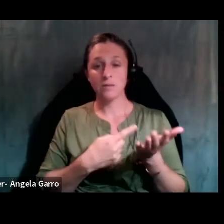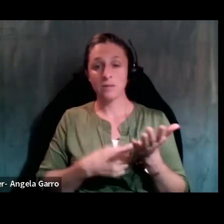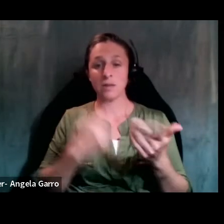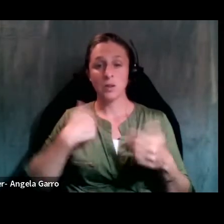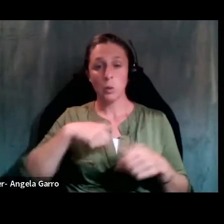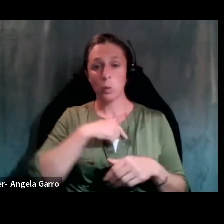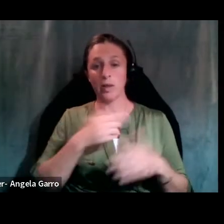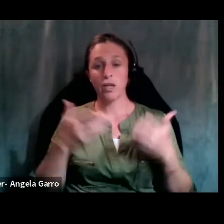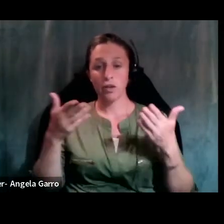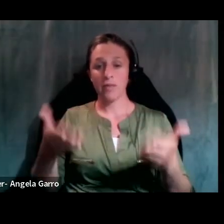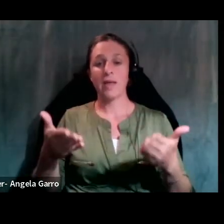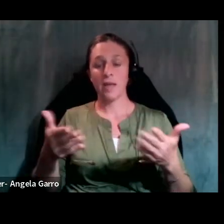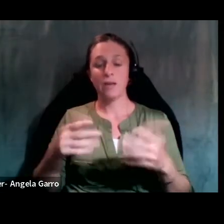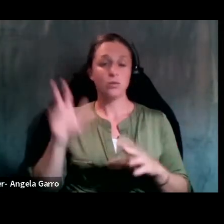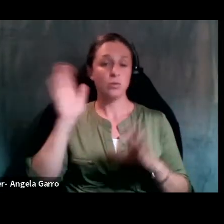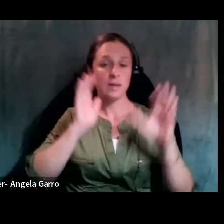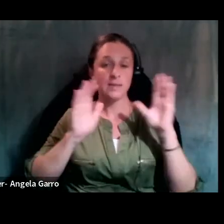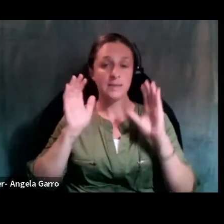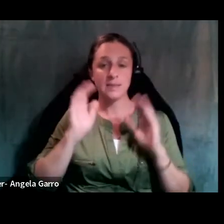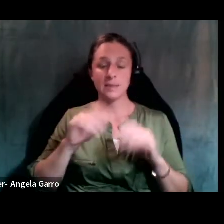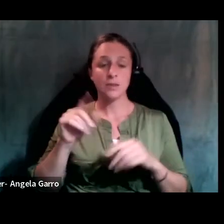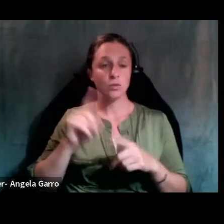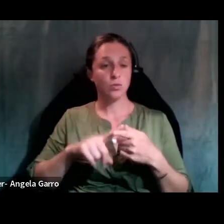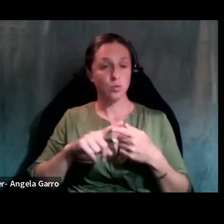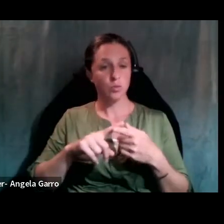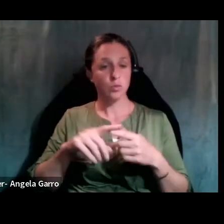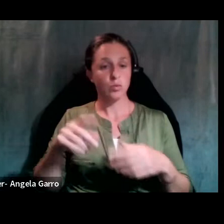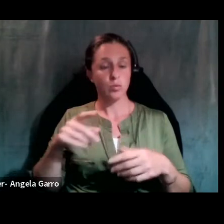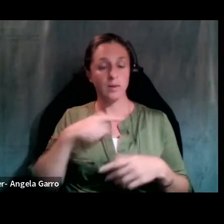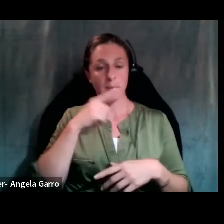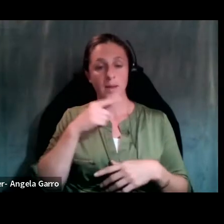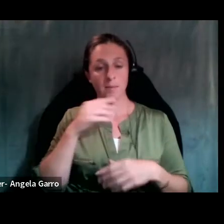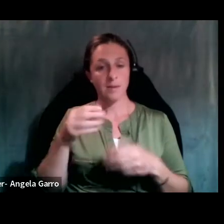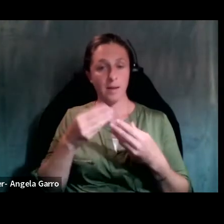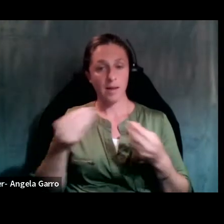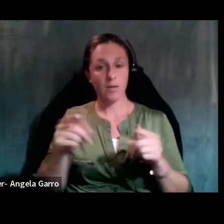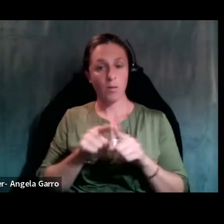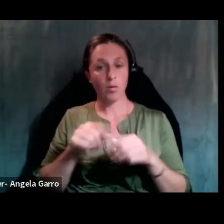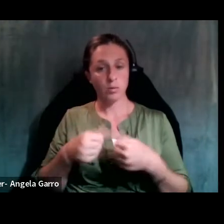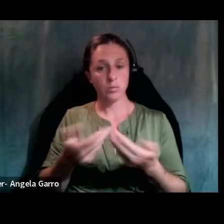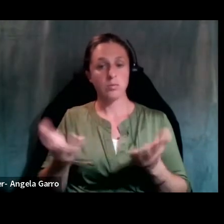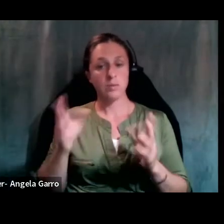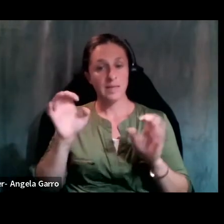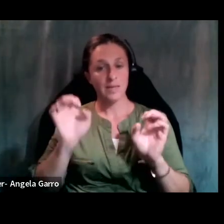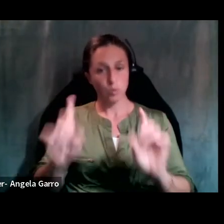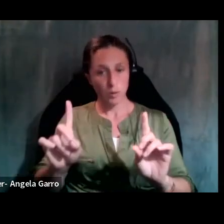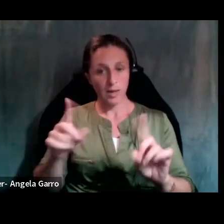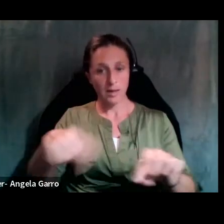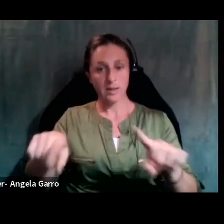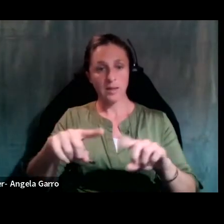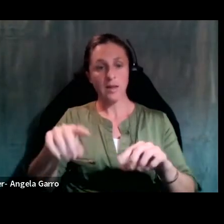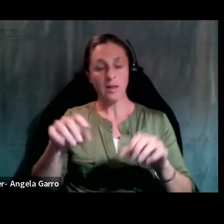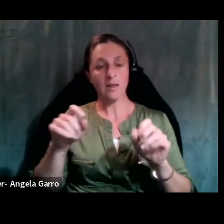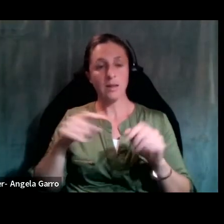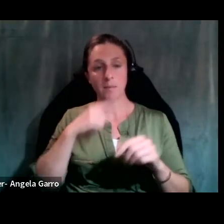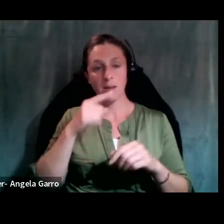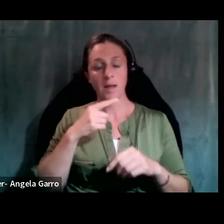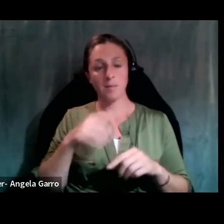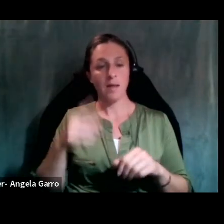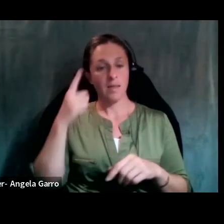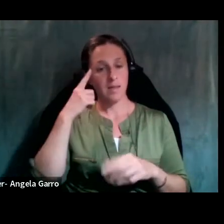are there to listen to the public and educate the public. And so I think it was last weekend I was at a